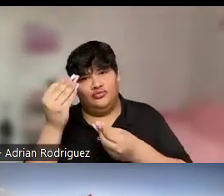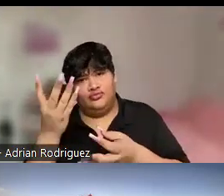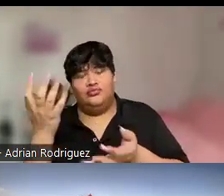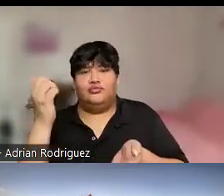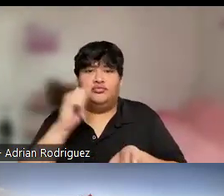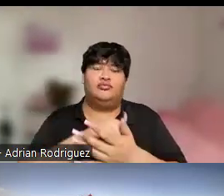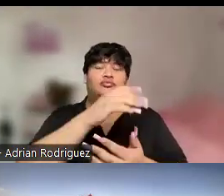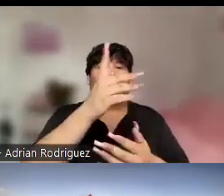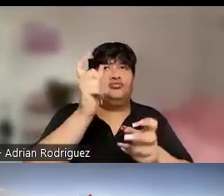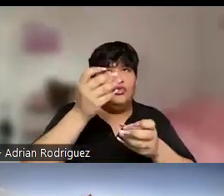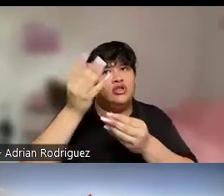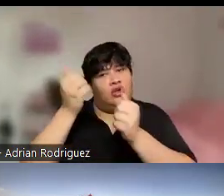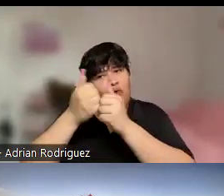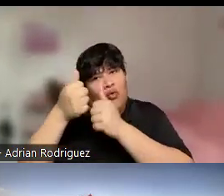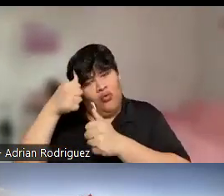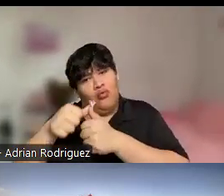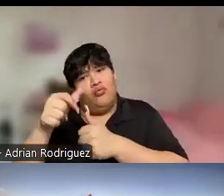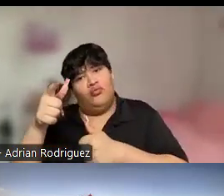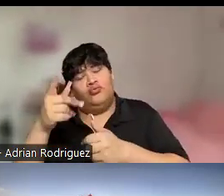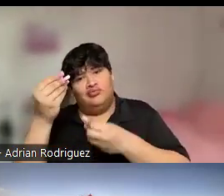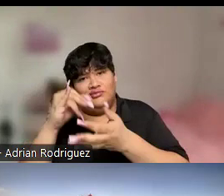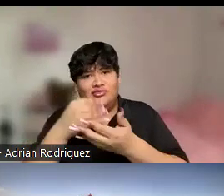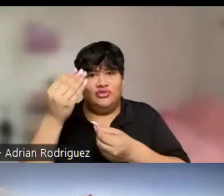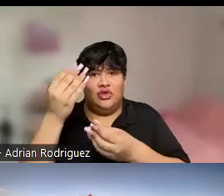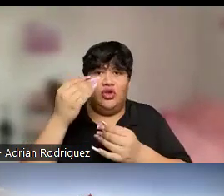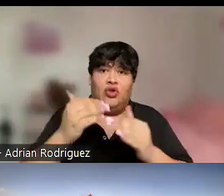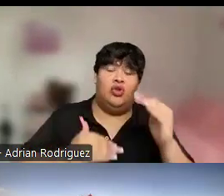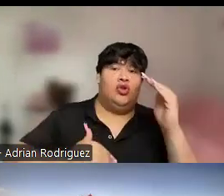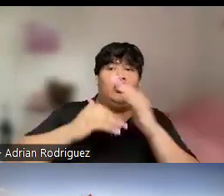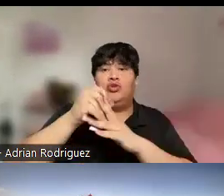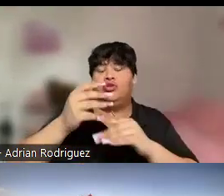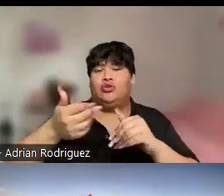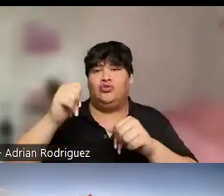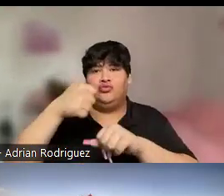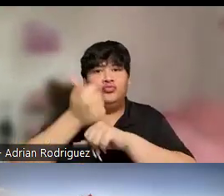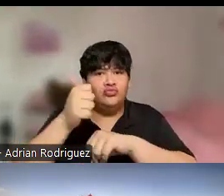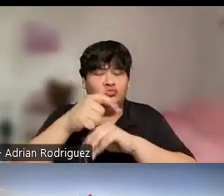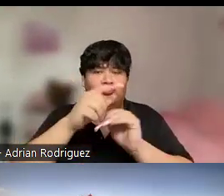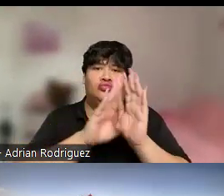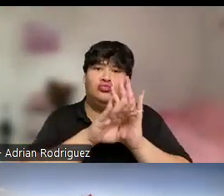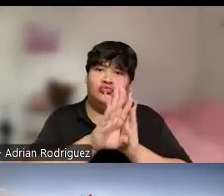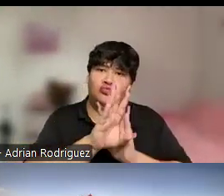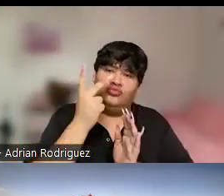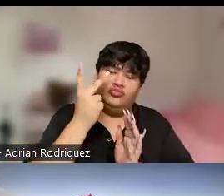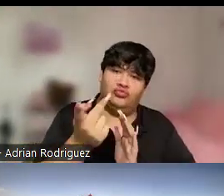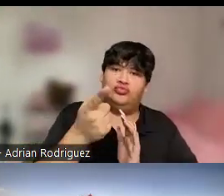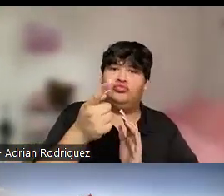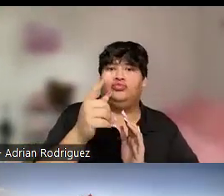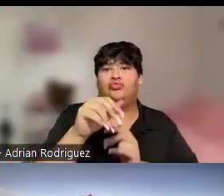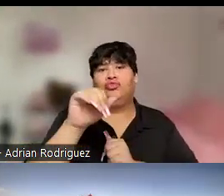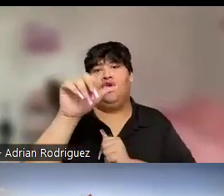line takeaway of what I had just mentioned. Largest increase across urban counties, followed by suburban counties